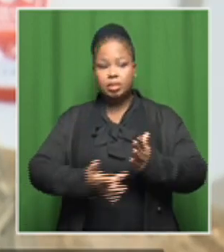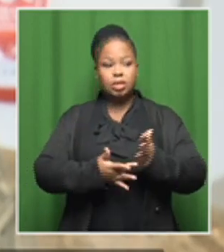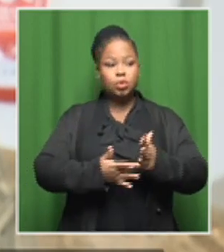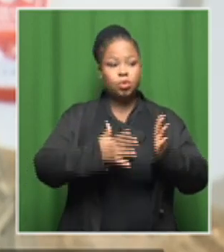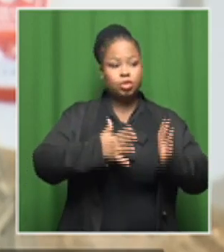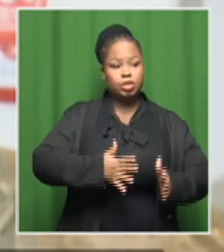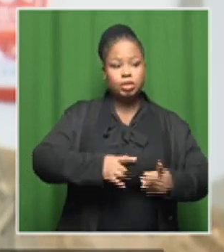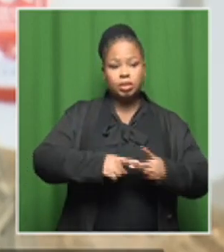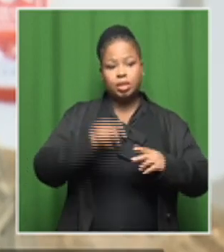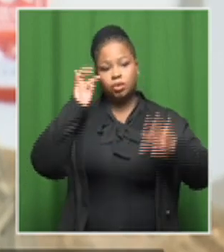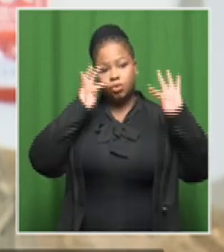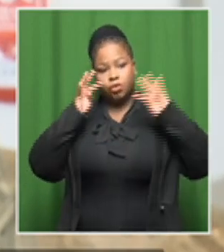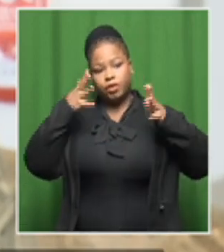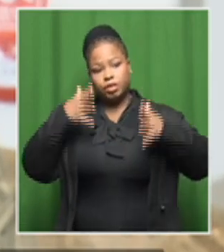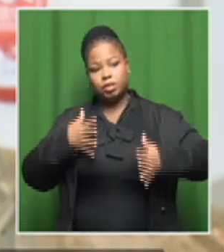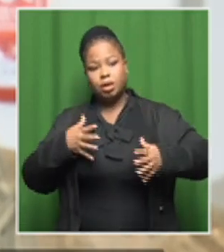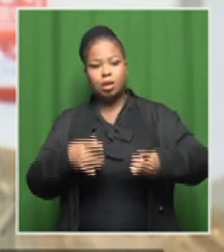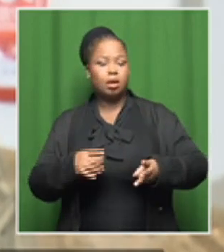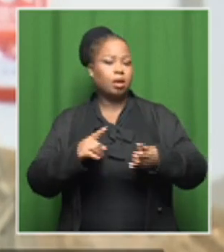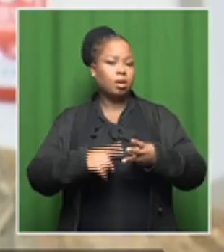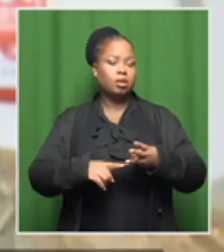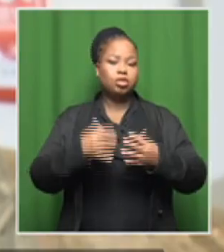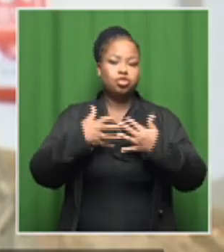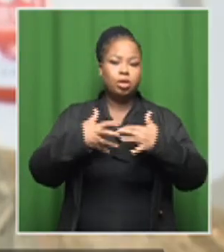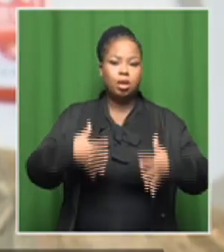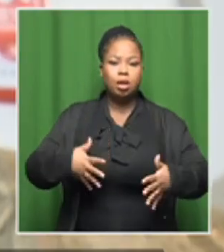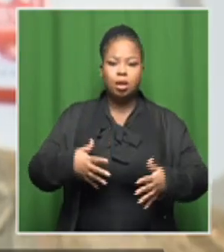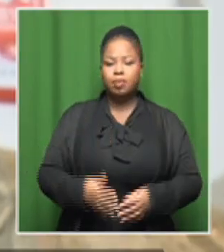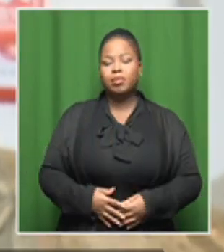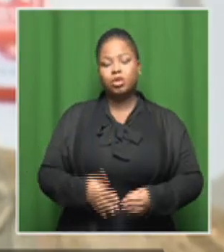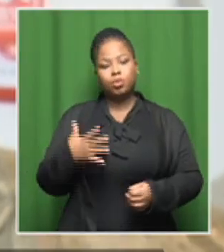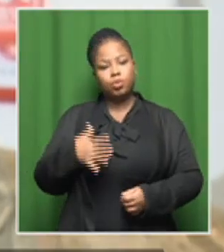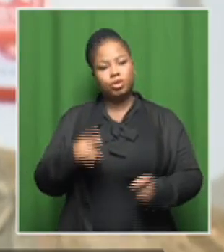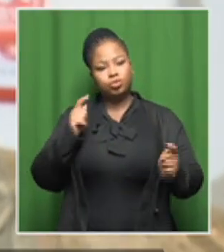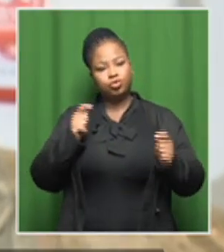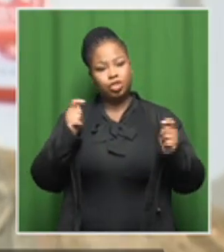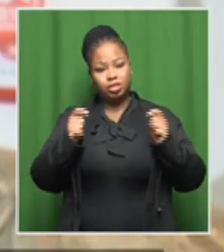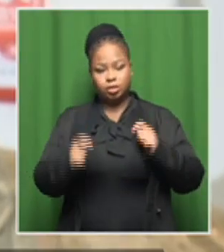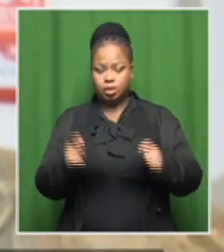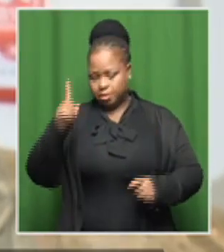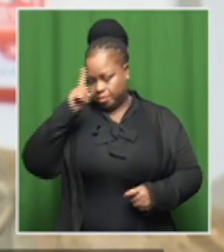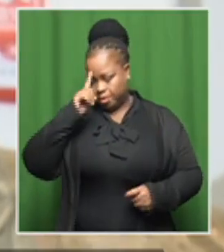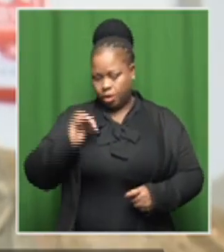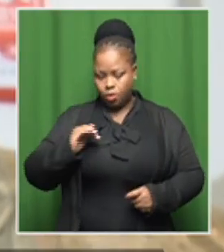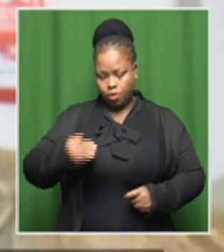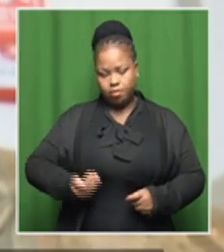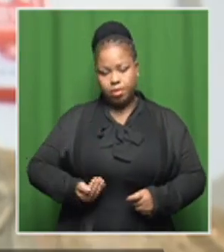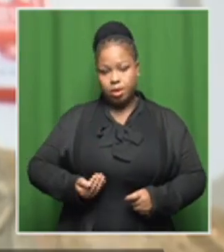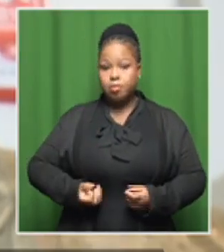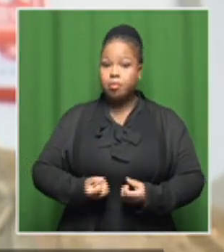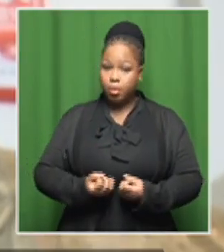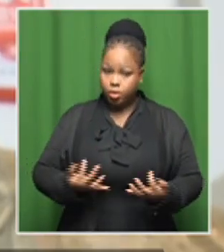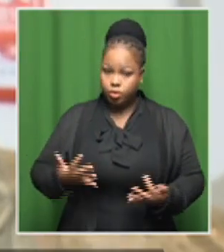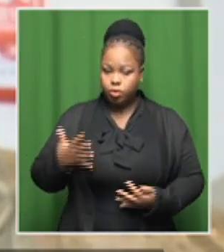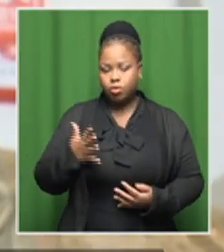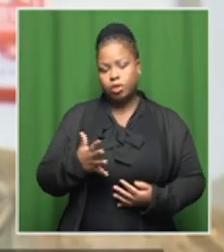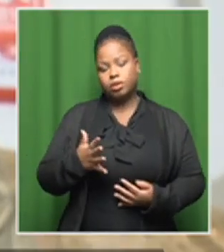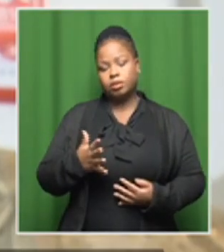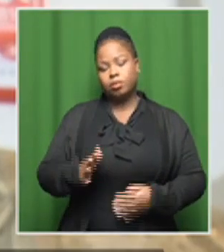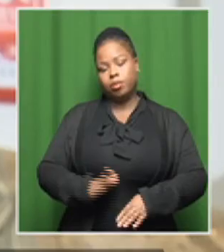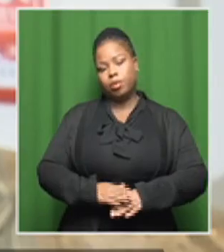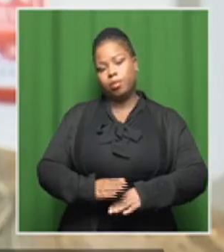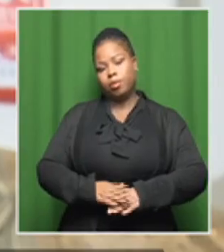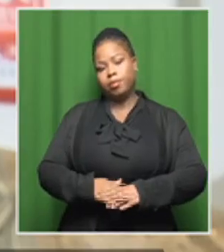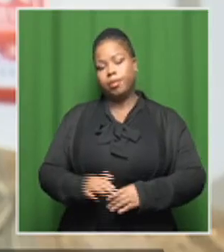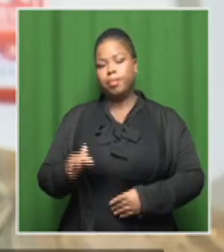an innovator, who is an engineer, an inventor. So we want black women mainly, or in particular,